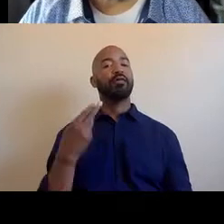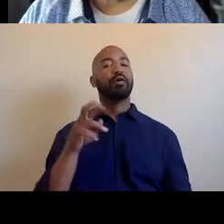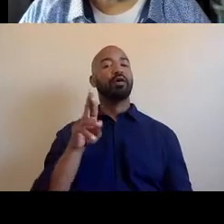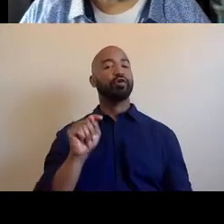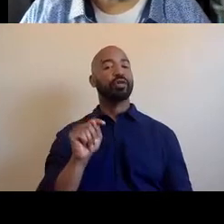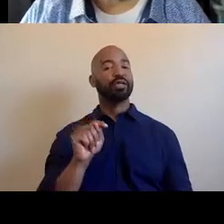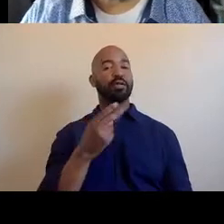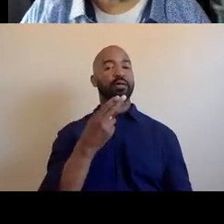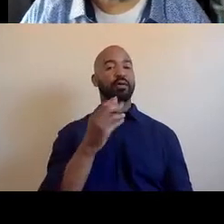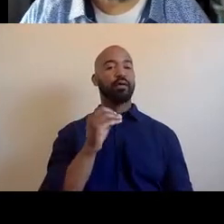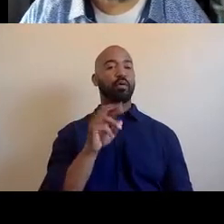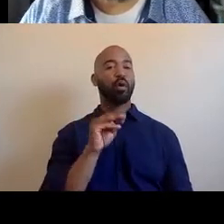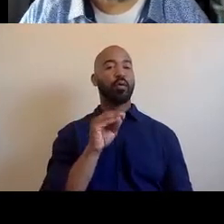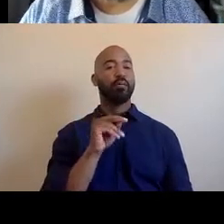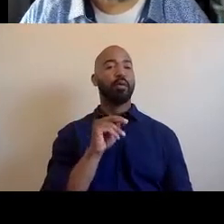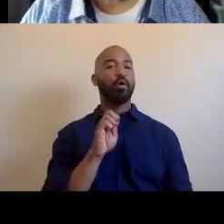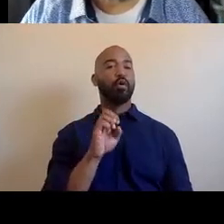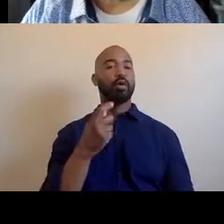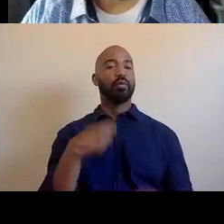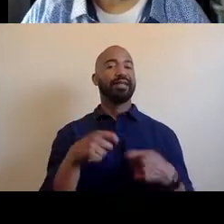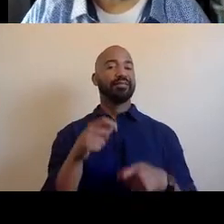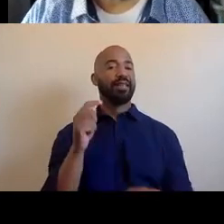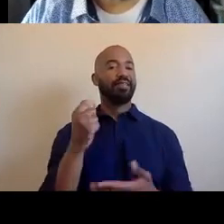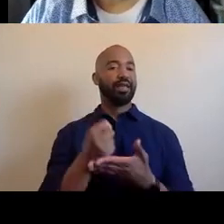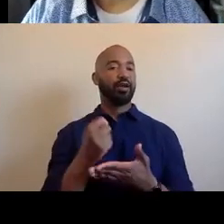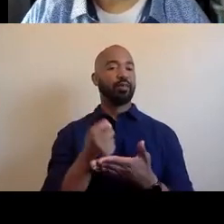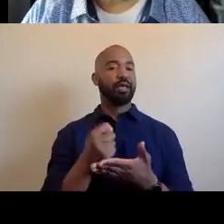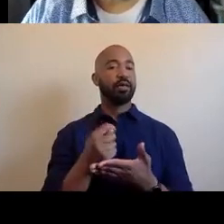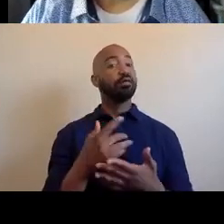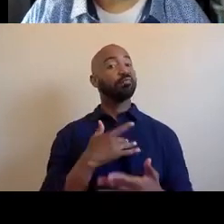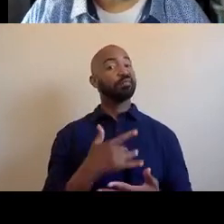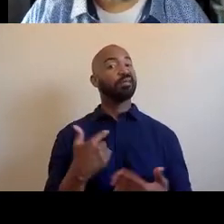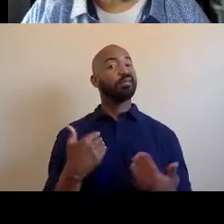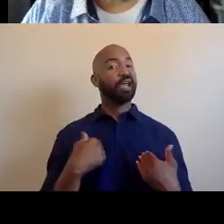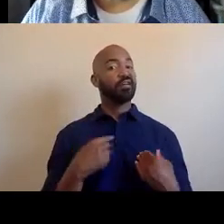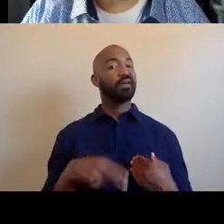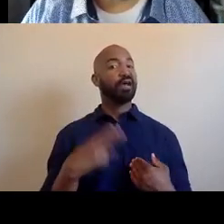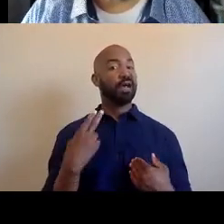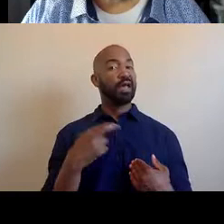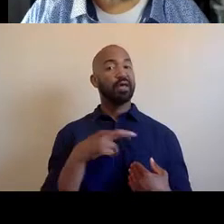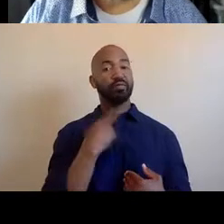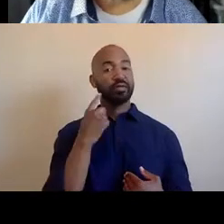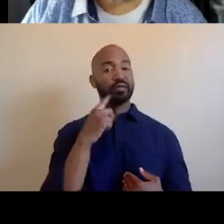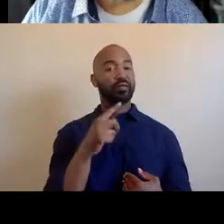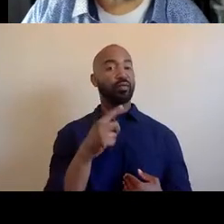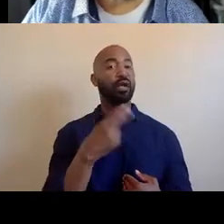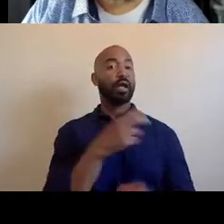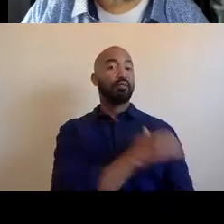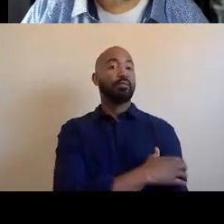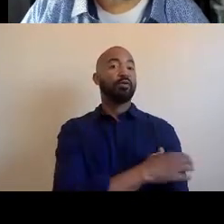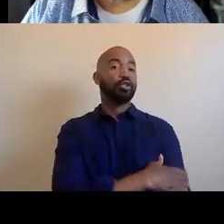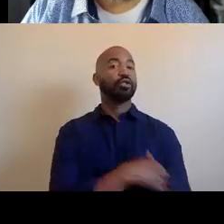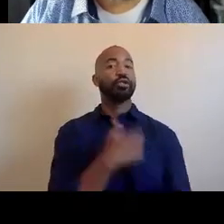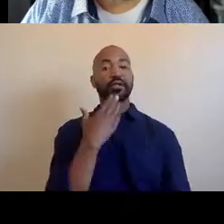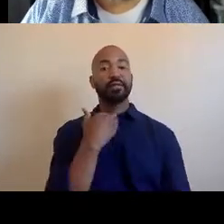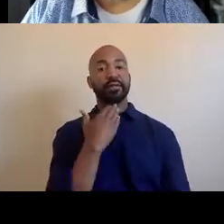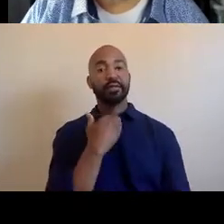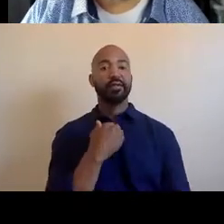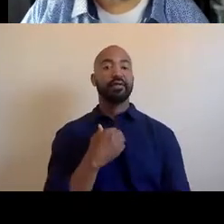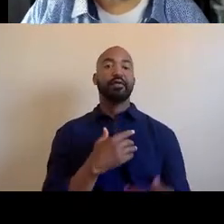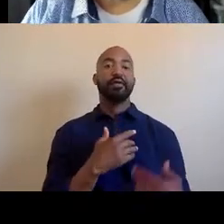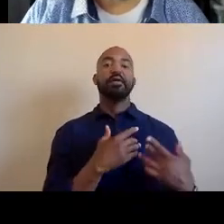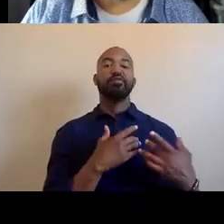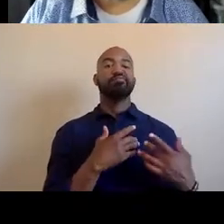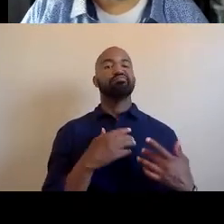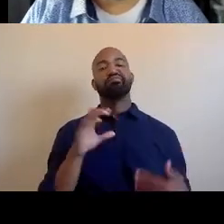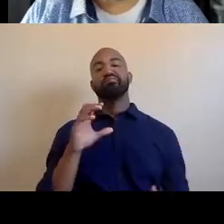possible risks for higher blood pressure, the development of diabetes, cardiovascular disease, as well as weight gain.